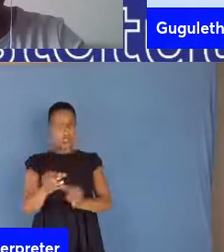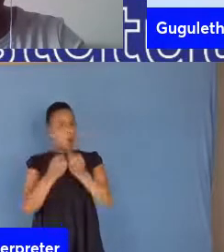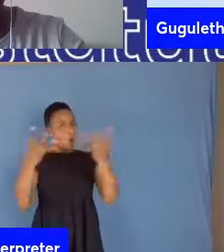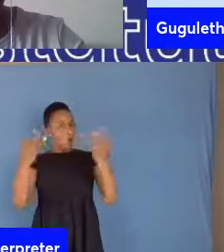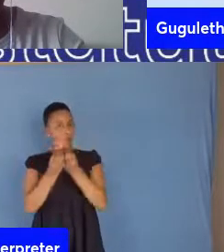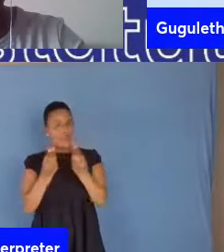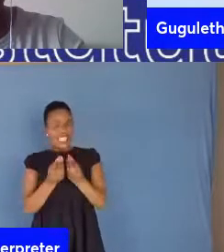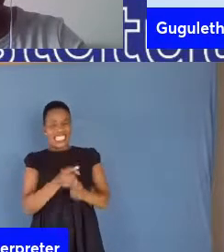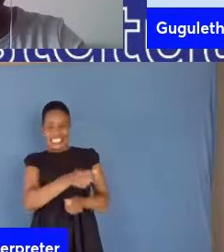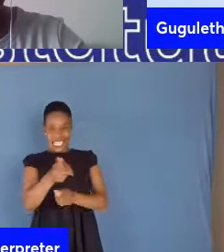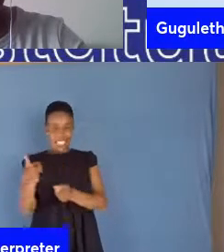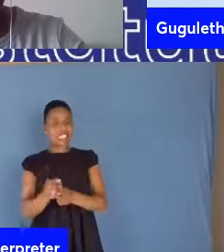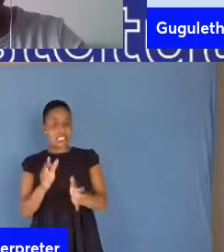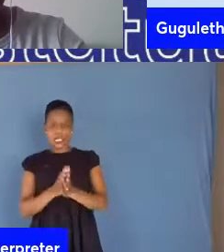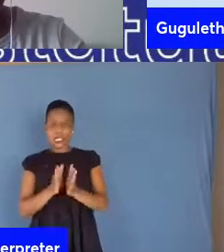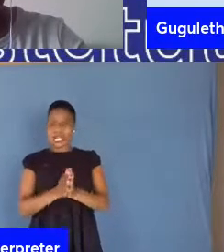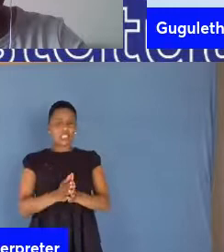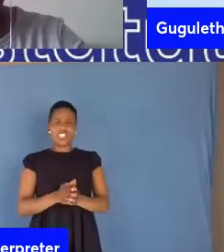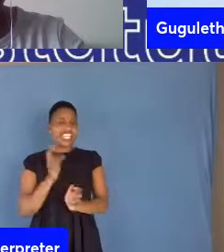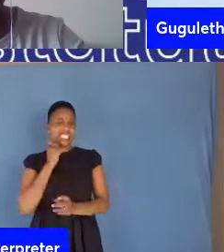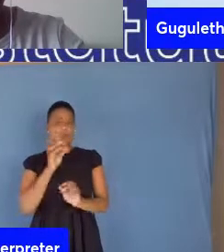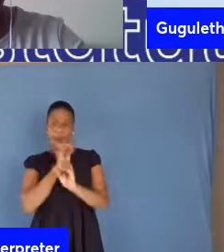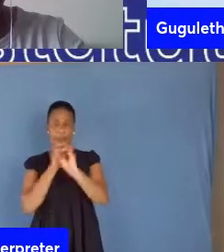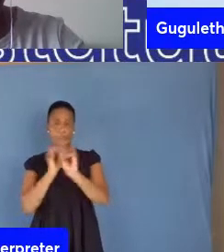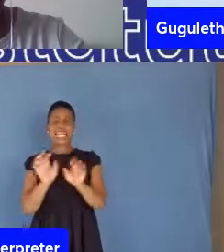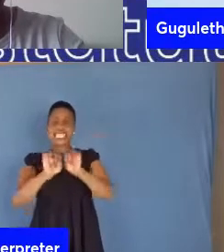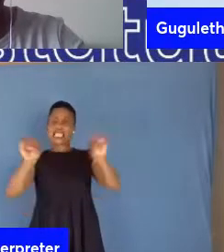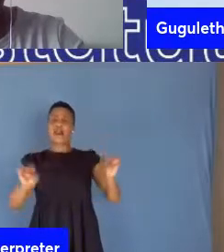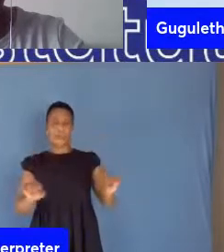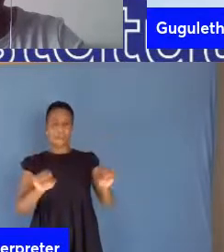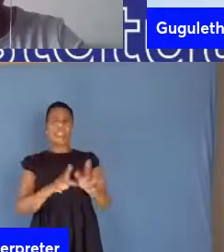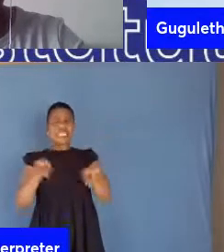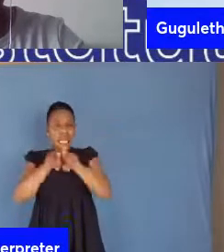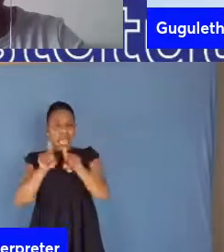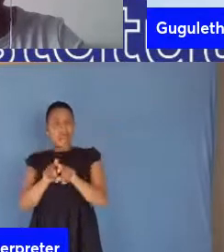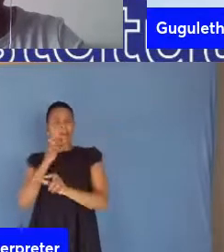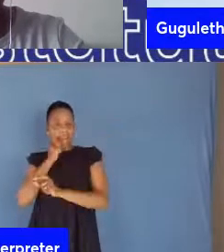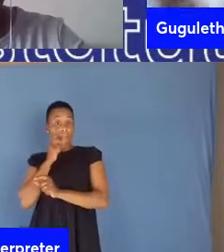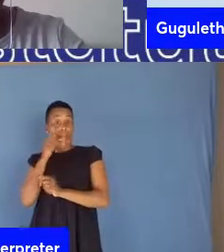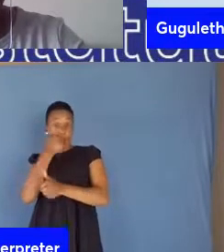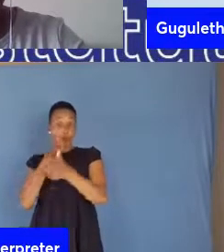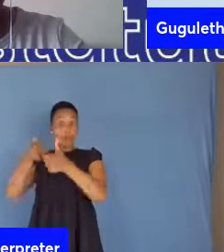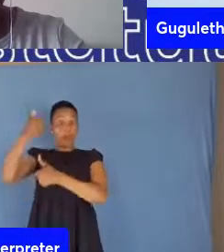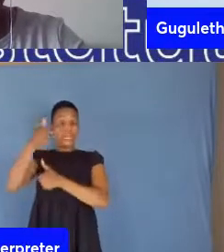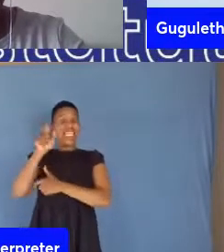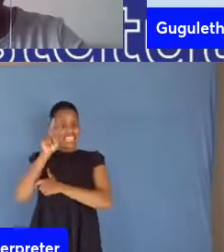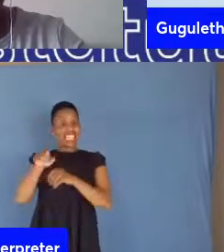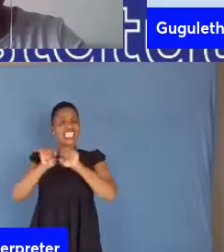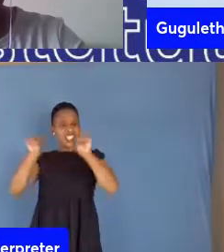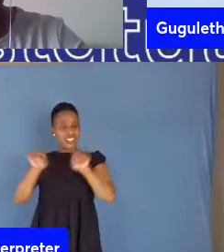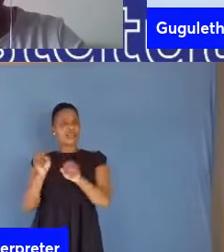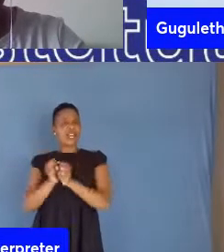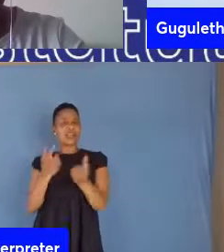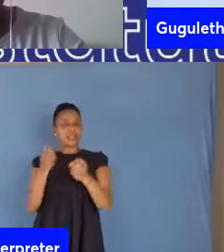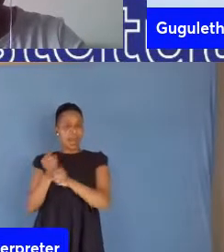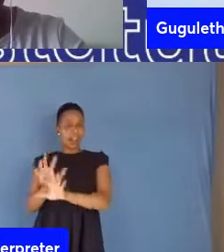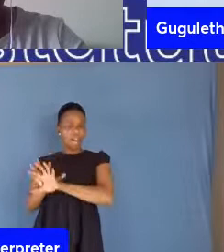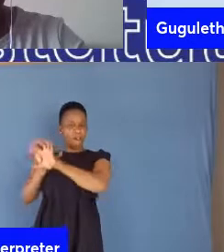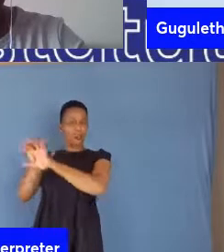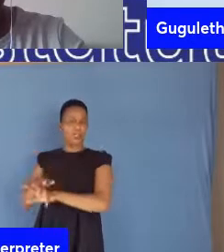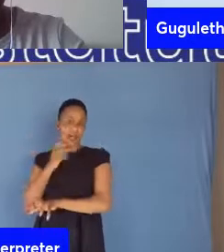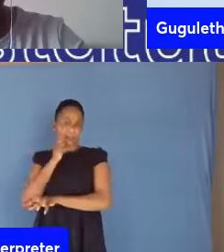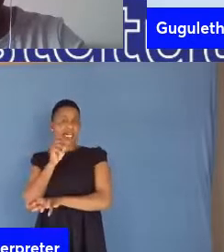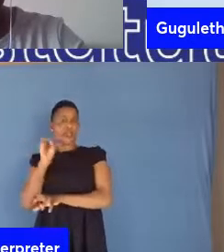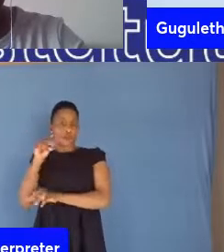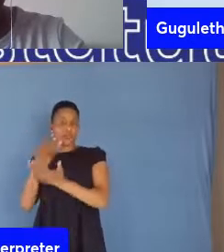systemic. Even patriarchy in and of itself, it's a system that was in and of itself enforced upon men in order for men to be able to